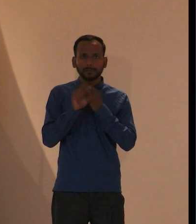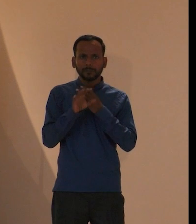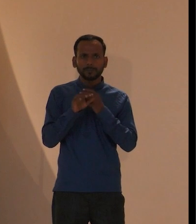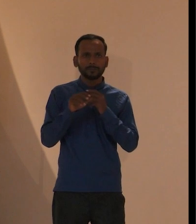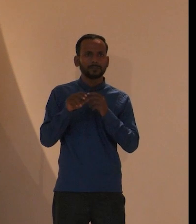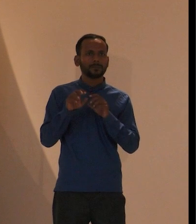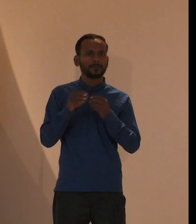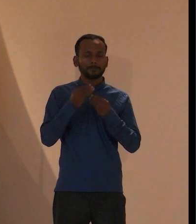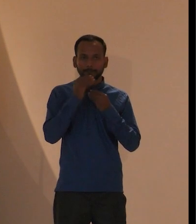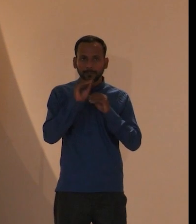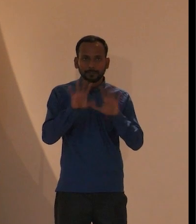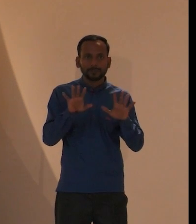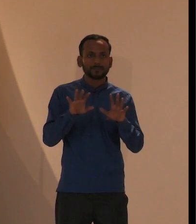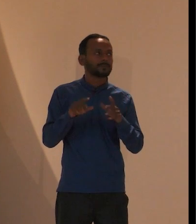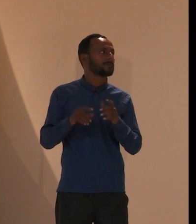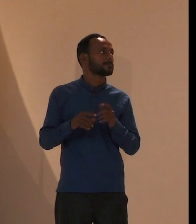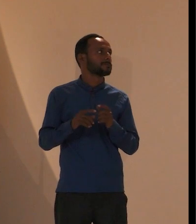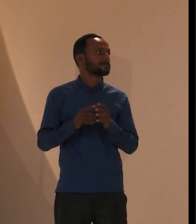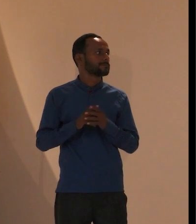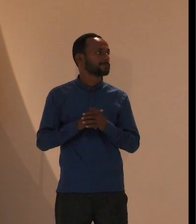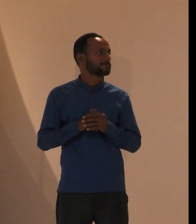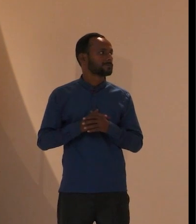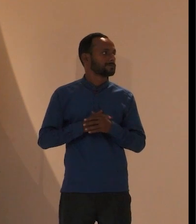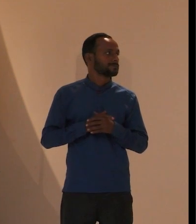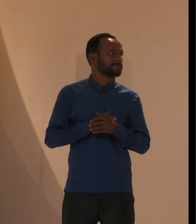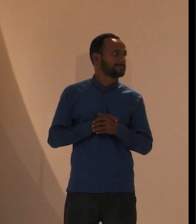or iconographic representations of the Virgin Mary.